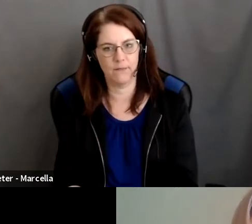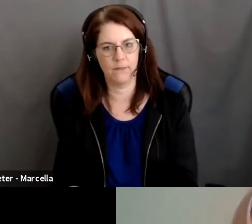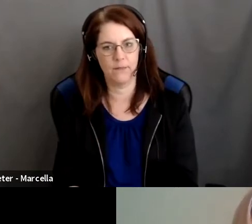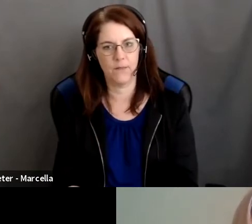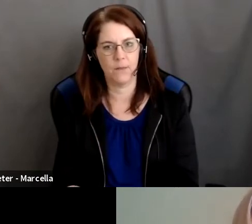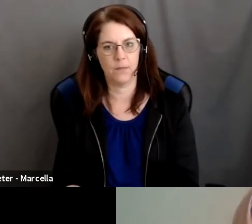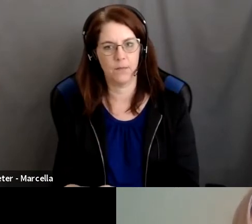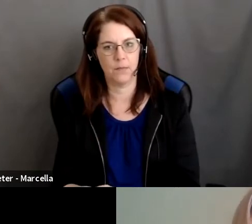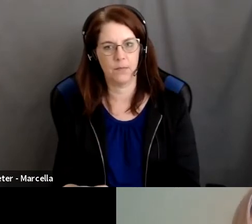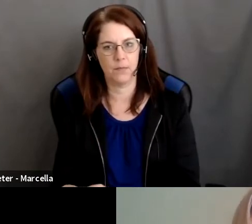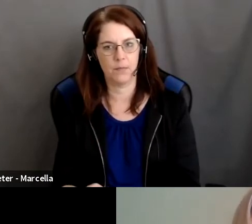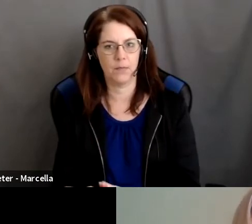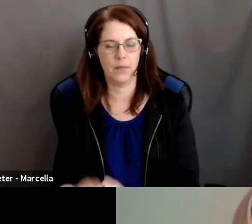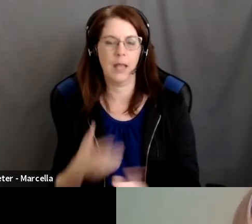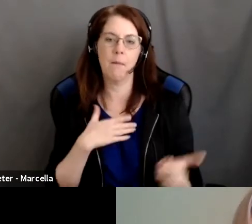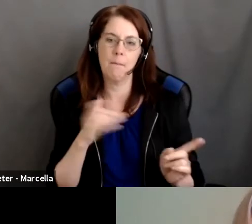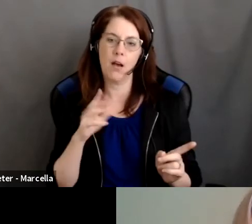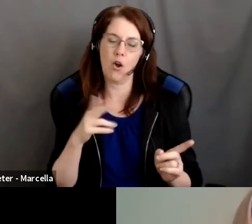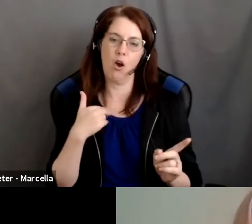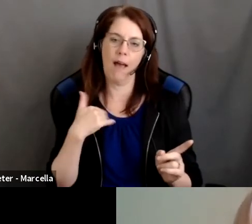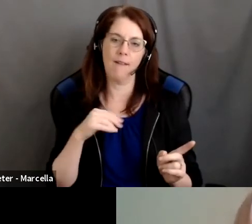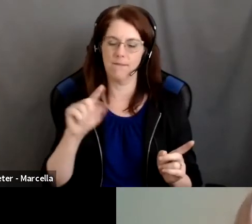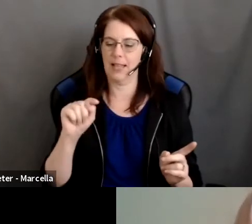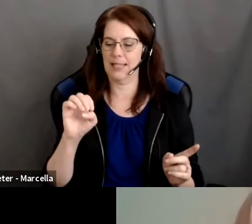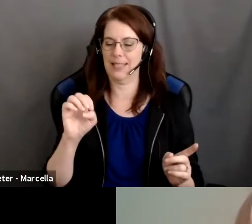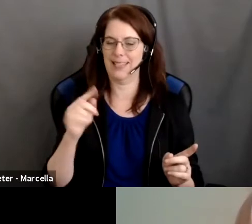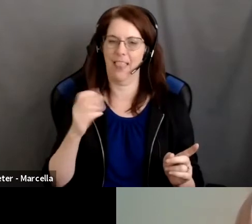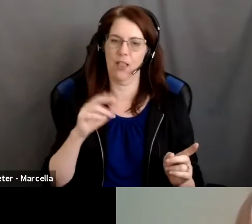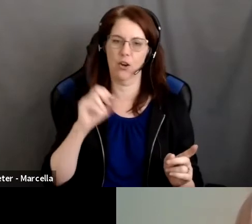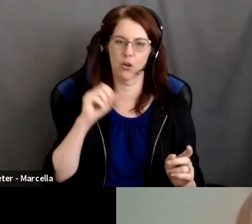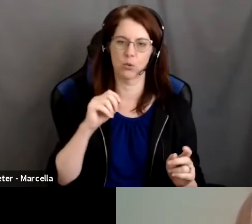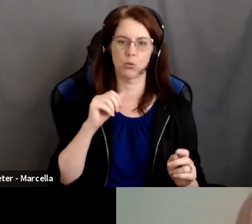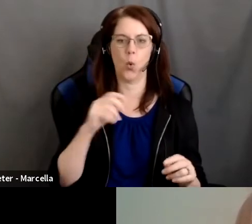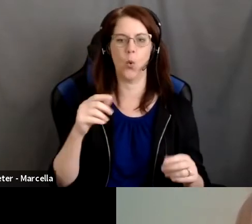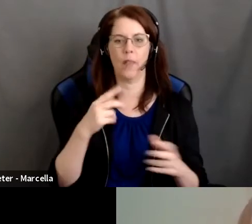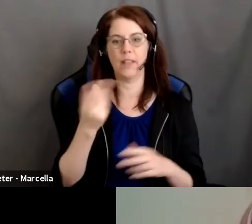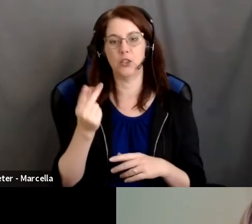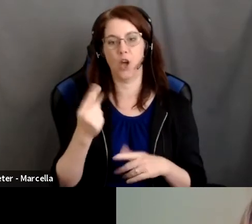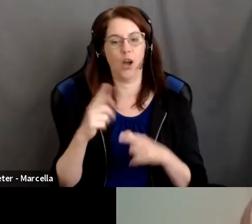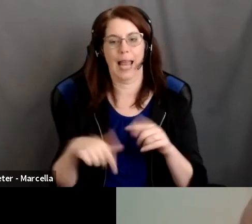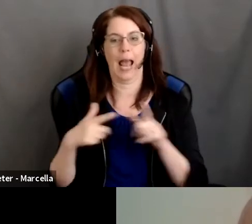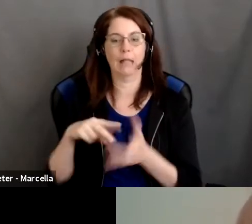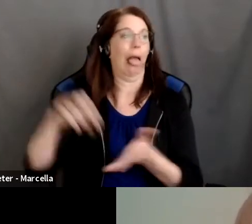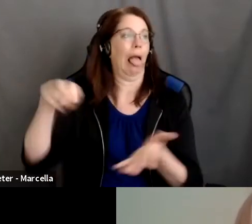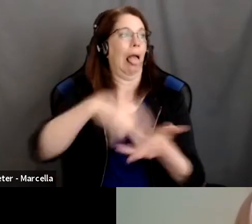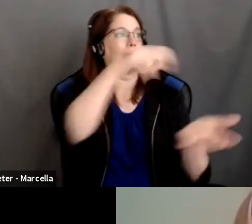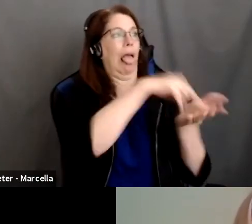do have a tether in my car so that the husky can't just bound around like he is used to in the